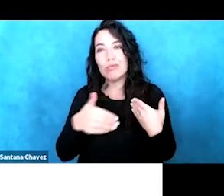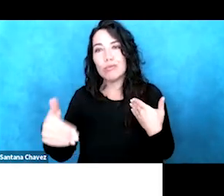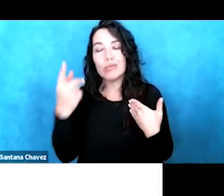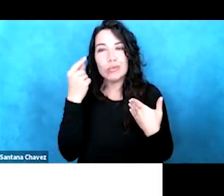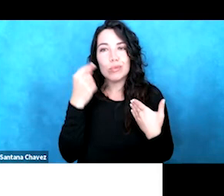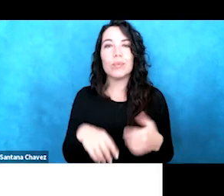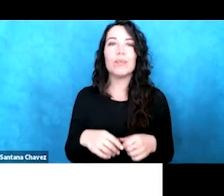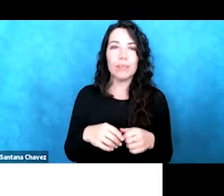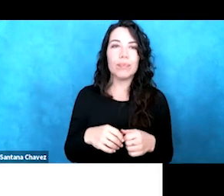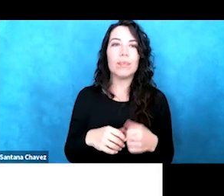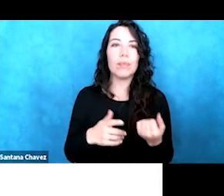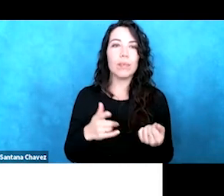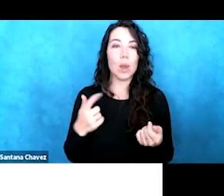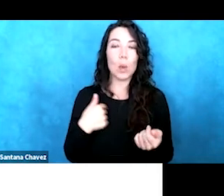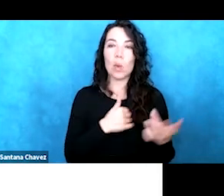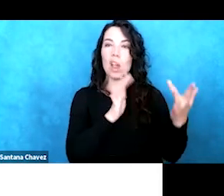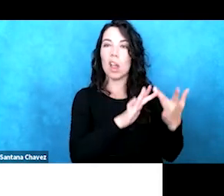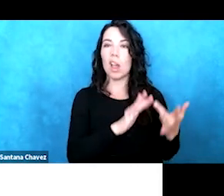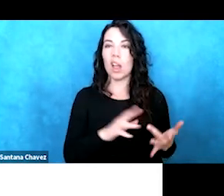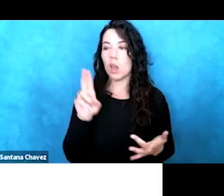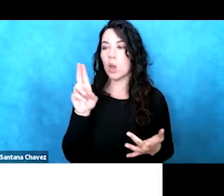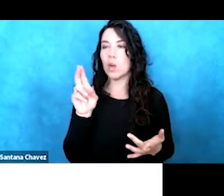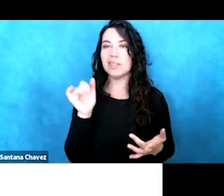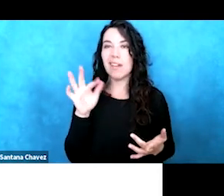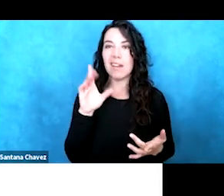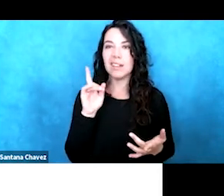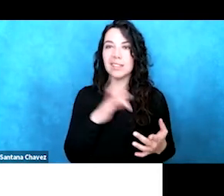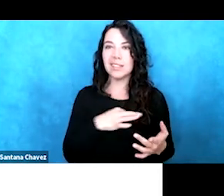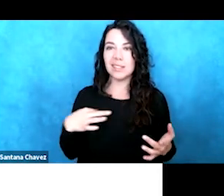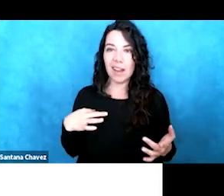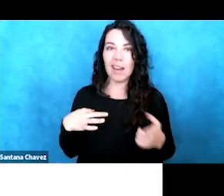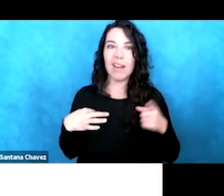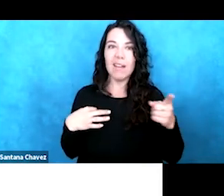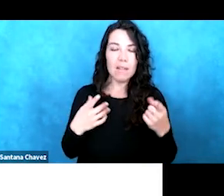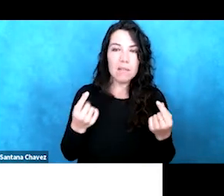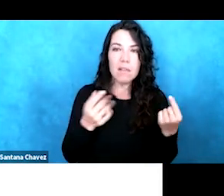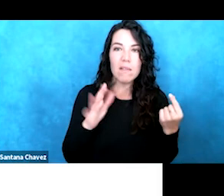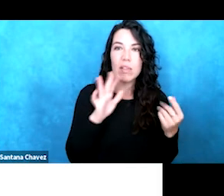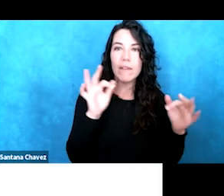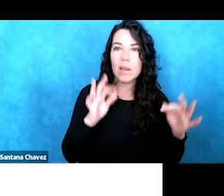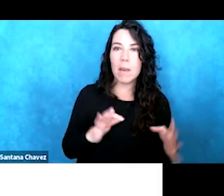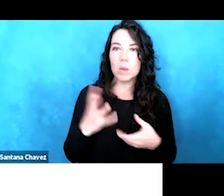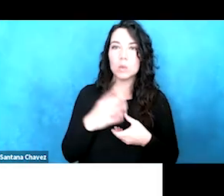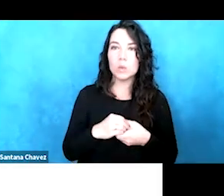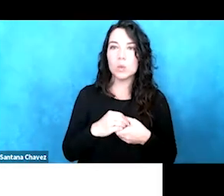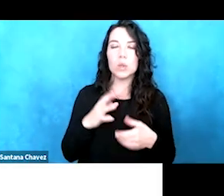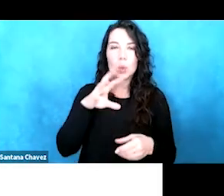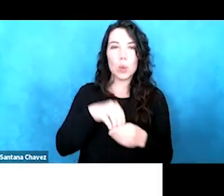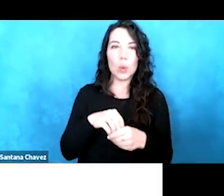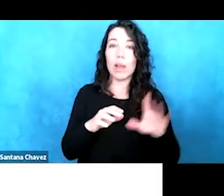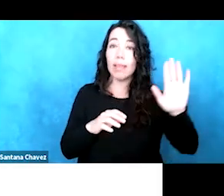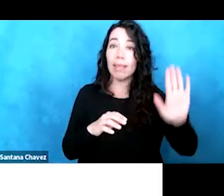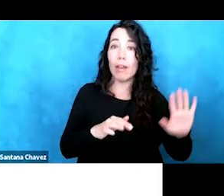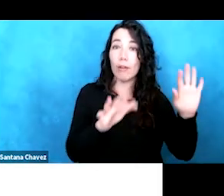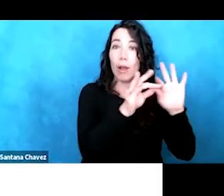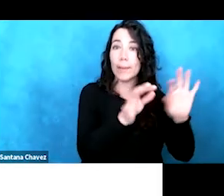other USAID staff colleagues for comments and suggestions about what to include. And based on these comments and our own experience,